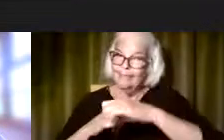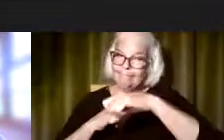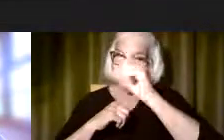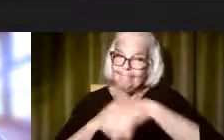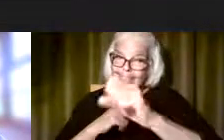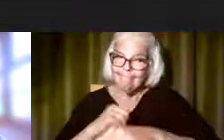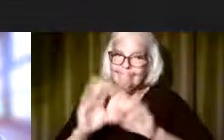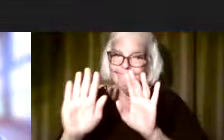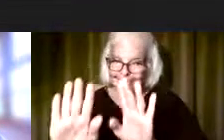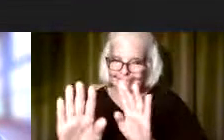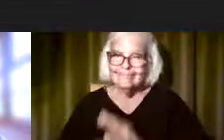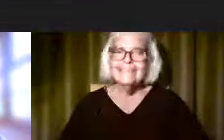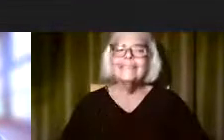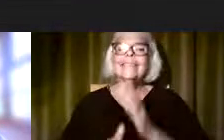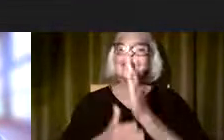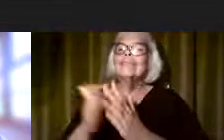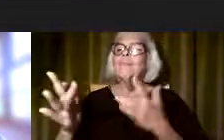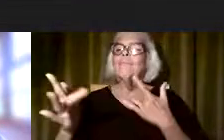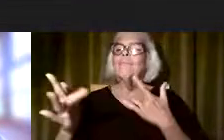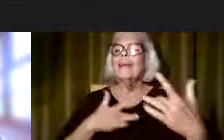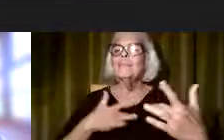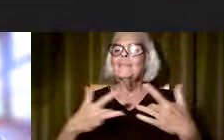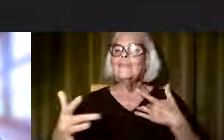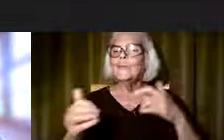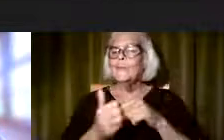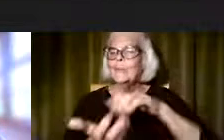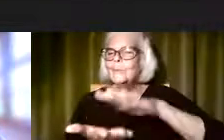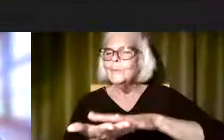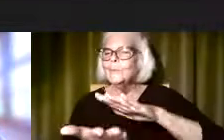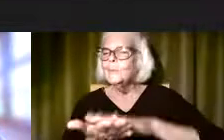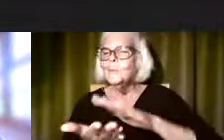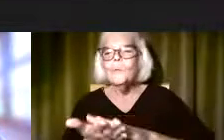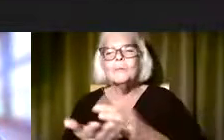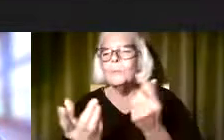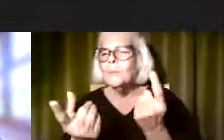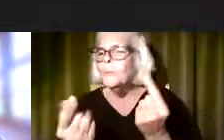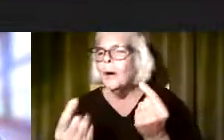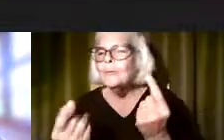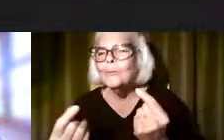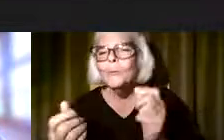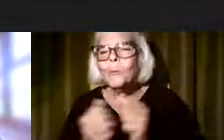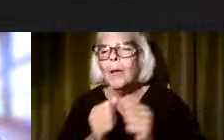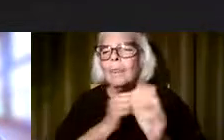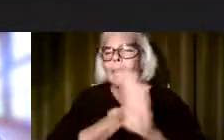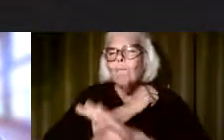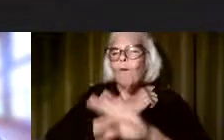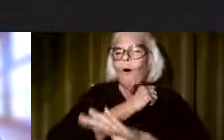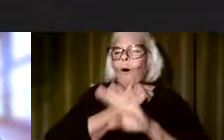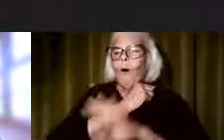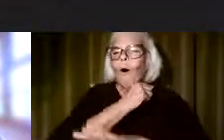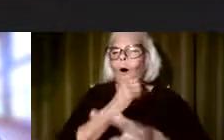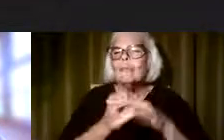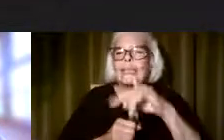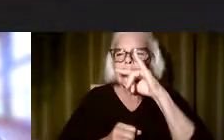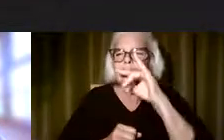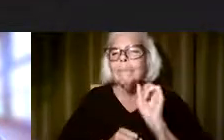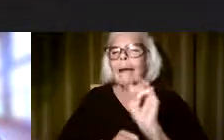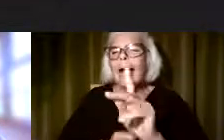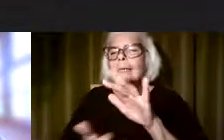with schools and what we're doing in the fall. So I did just want to preview that the state has taken a proactive